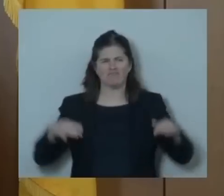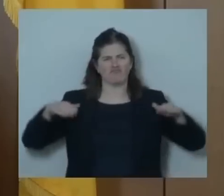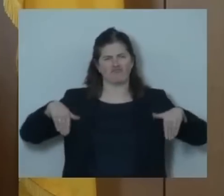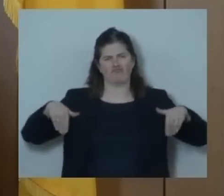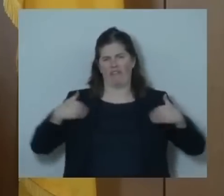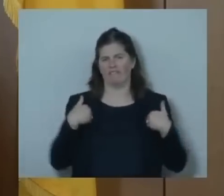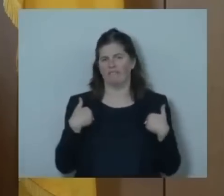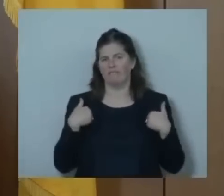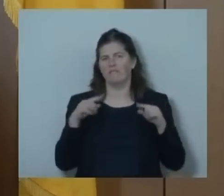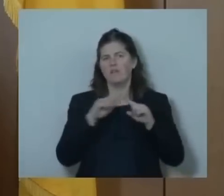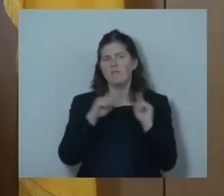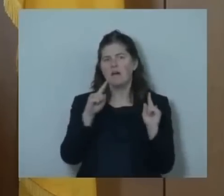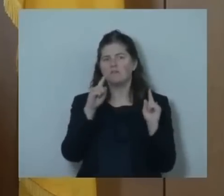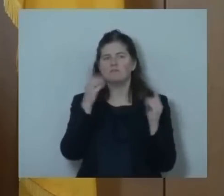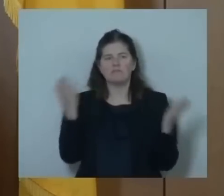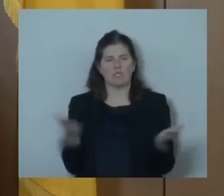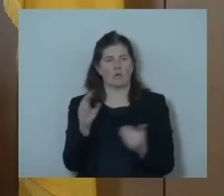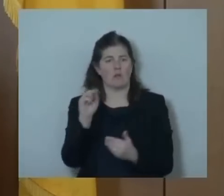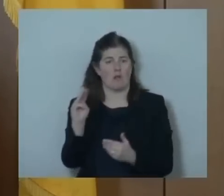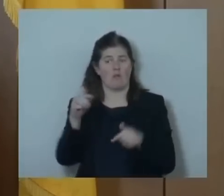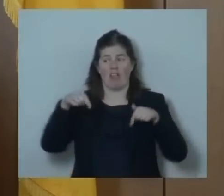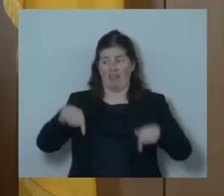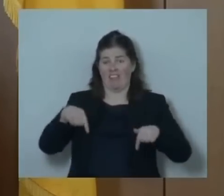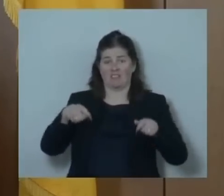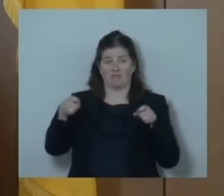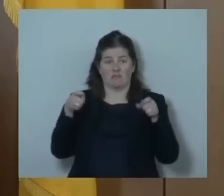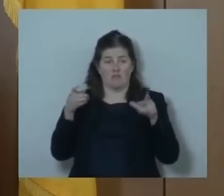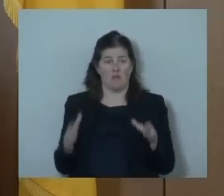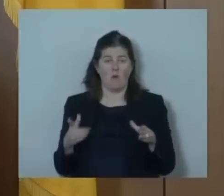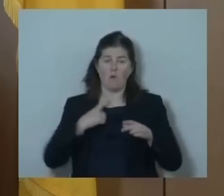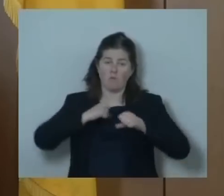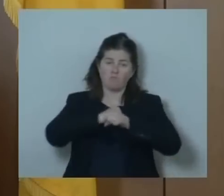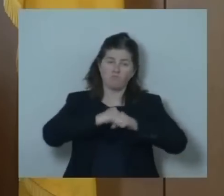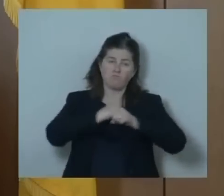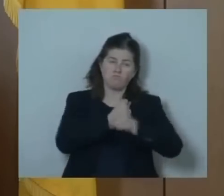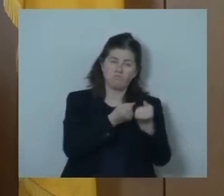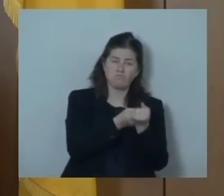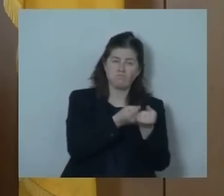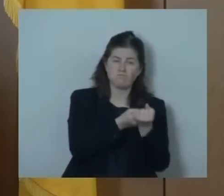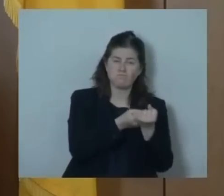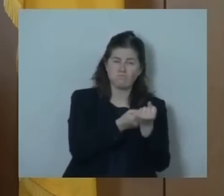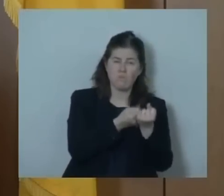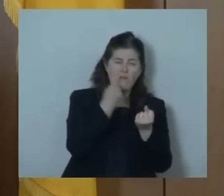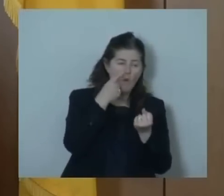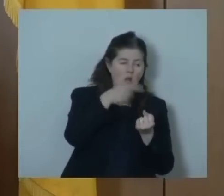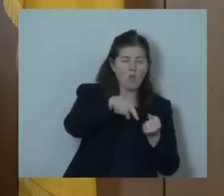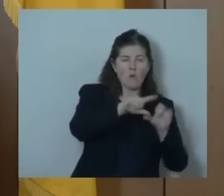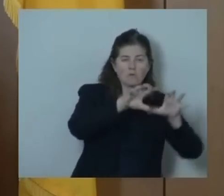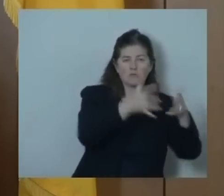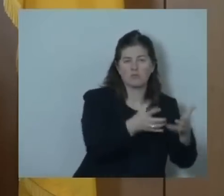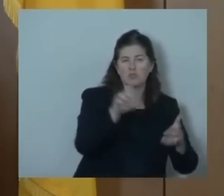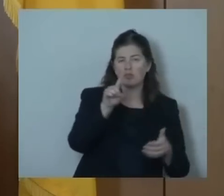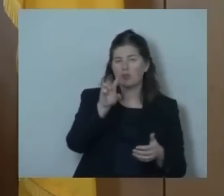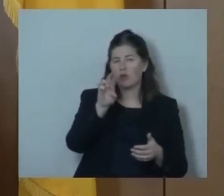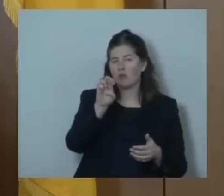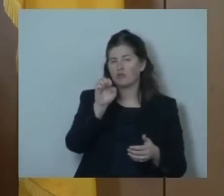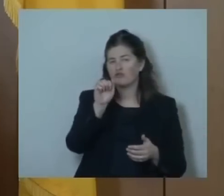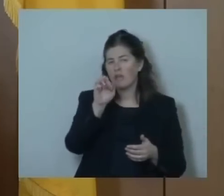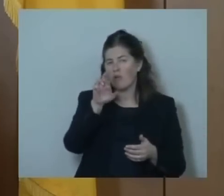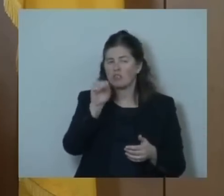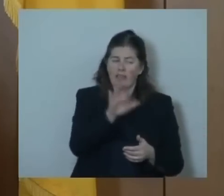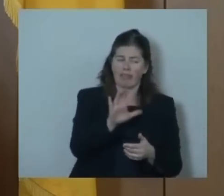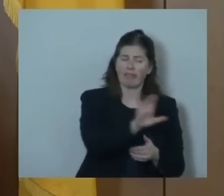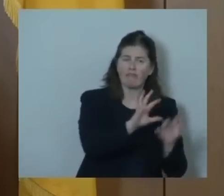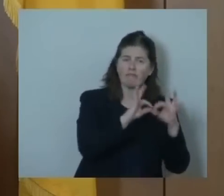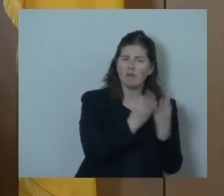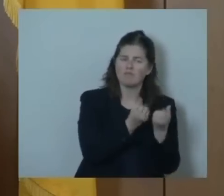like. But New Mexico, this administration will fight for dreamers and their families, and to make sure